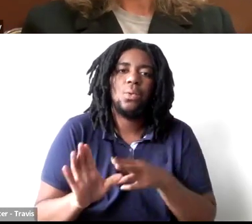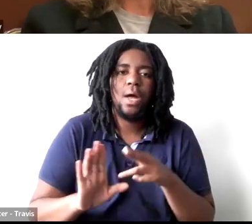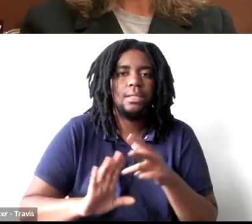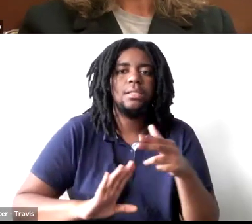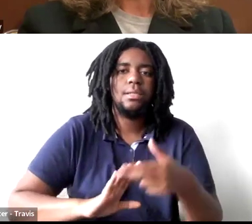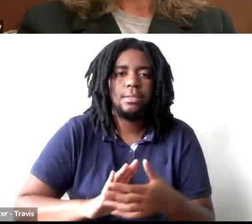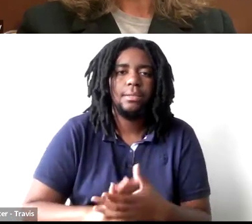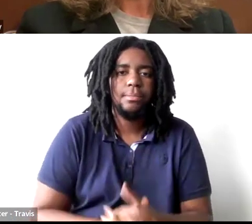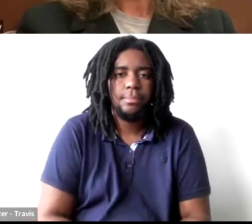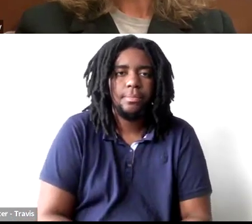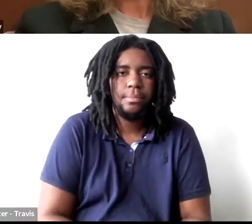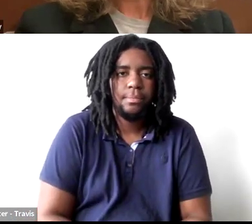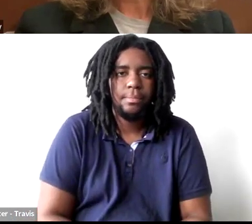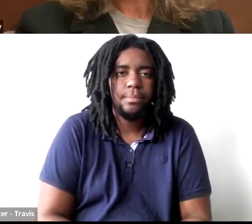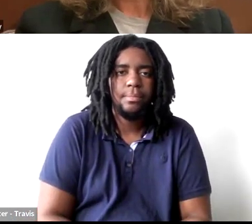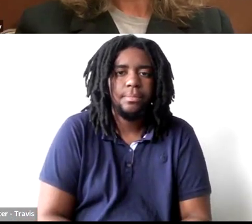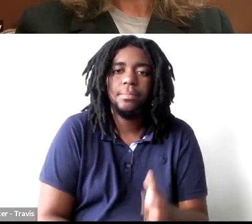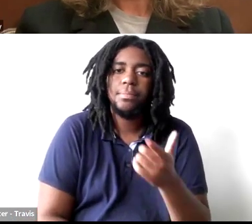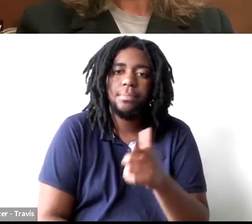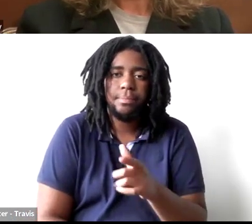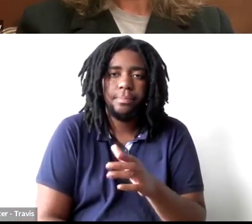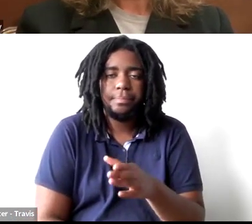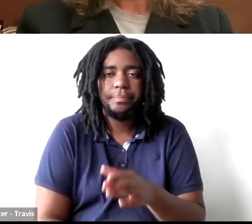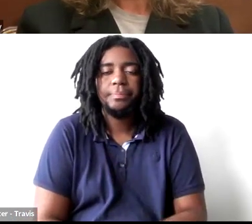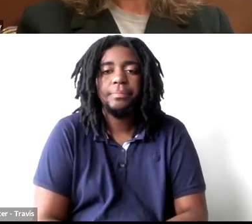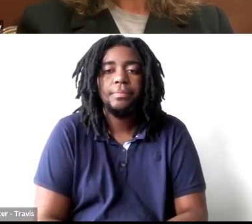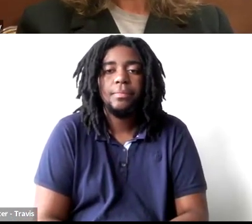Wow. So go ahead.